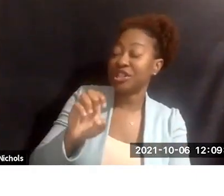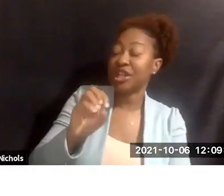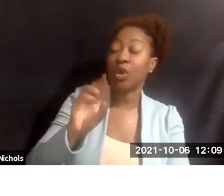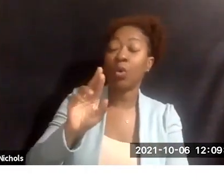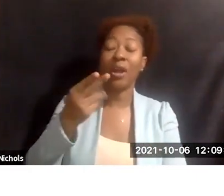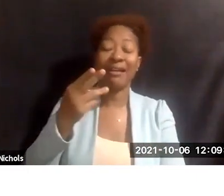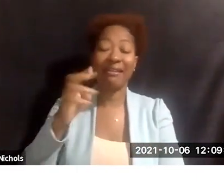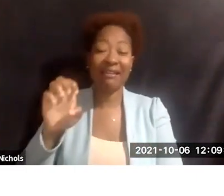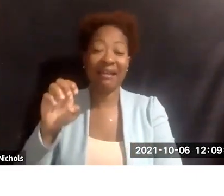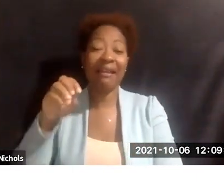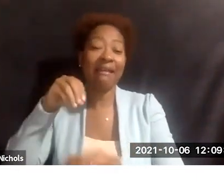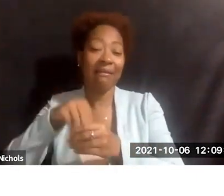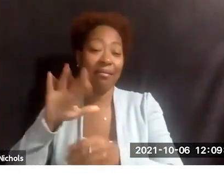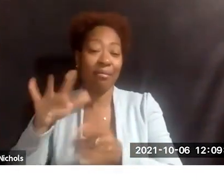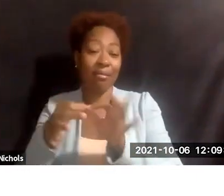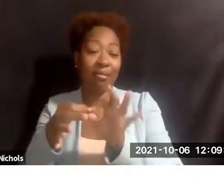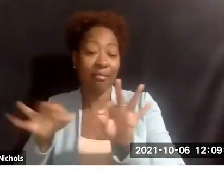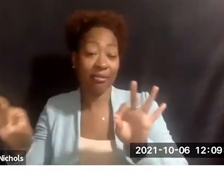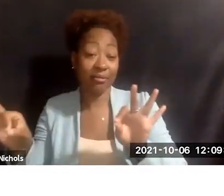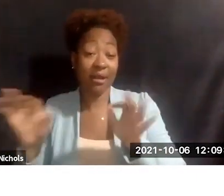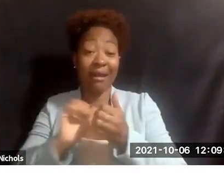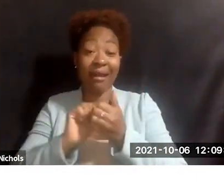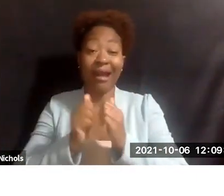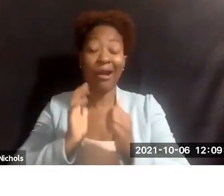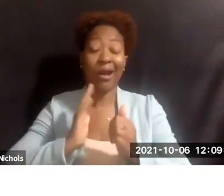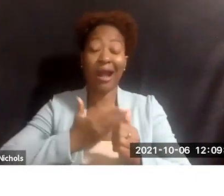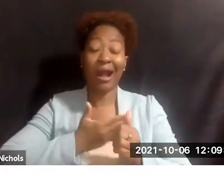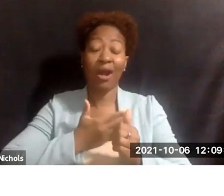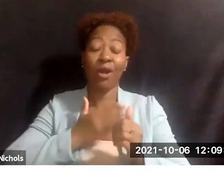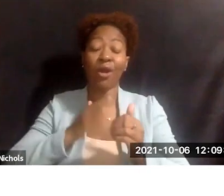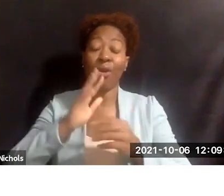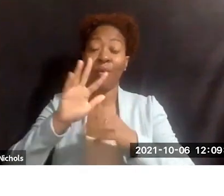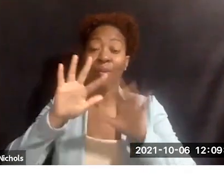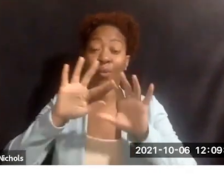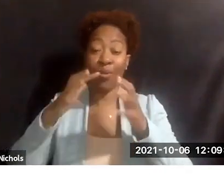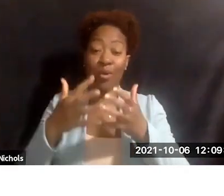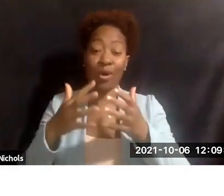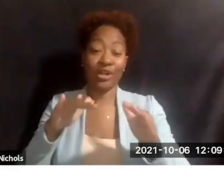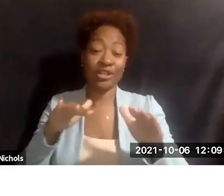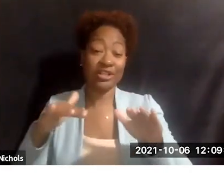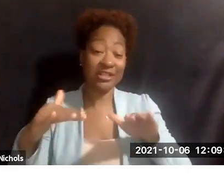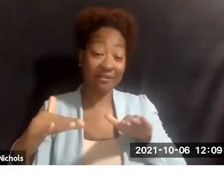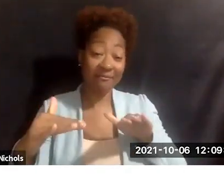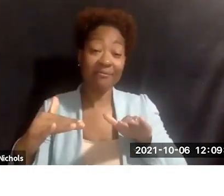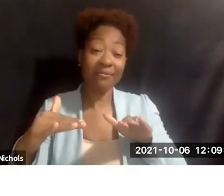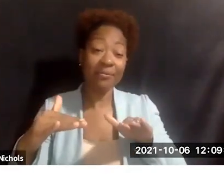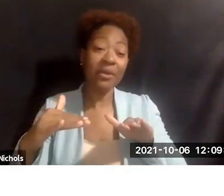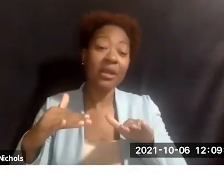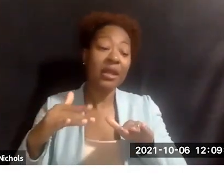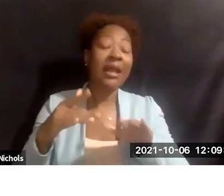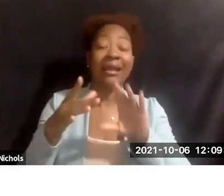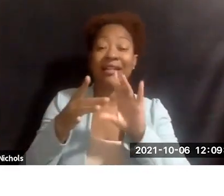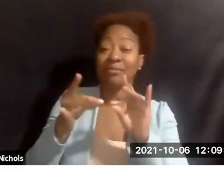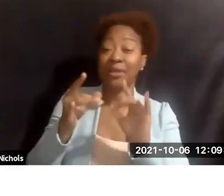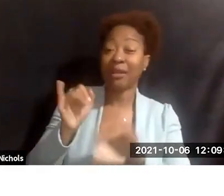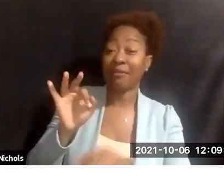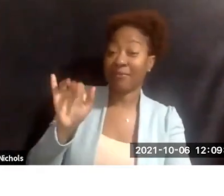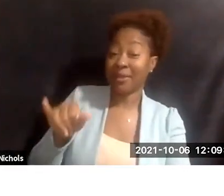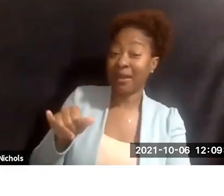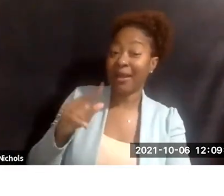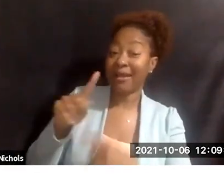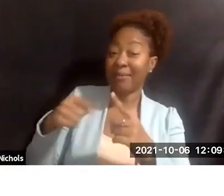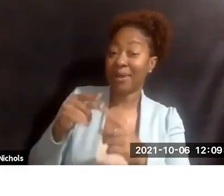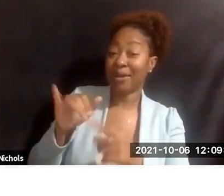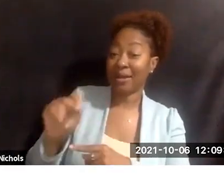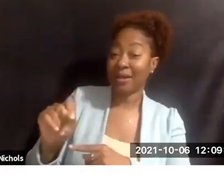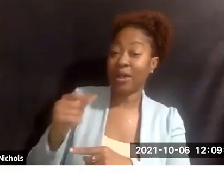Anishinaabe. How much our world shifts as we consider our speaking of it and are speaking about it. As when, for